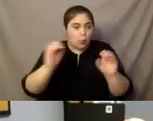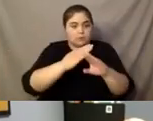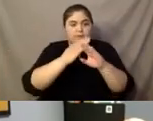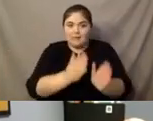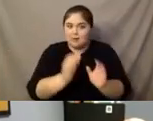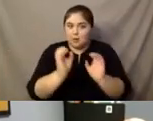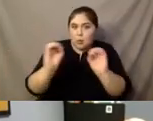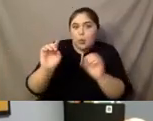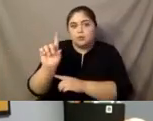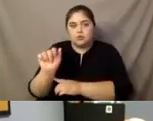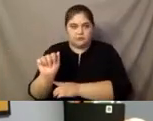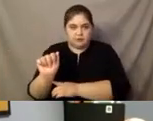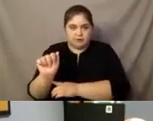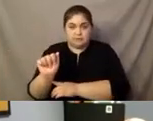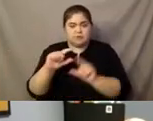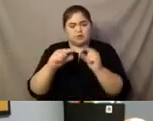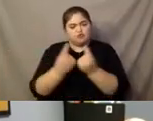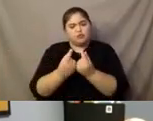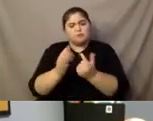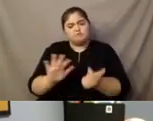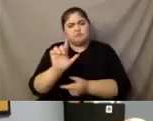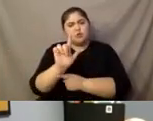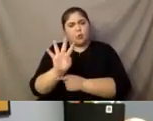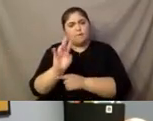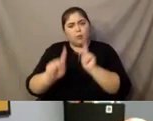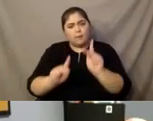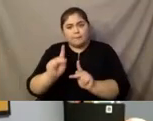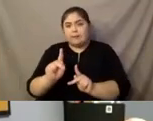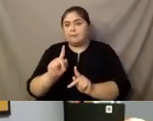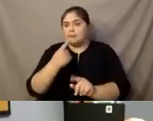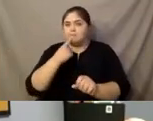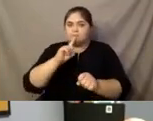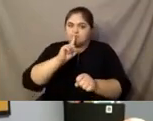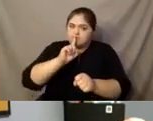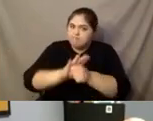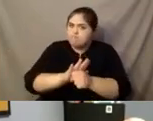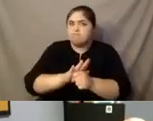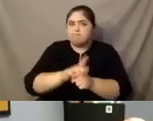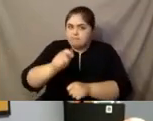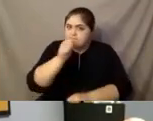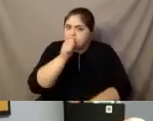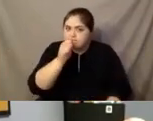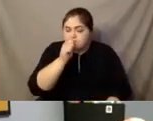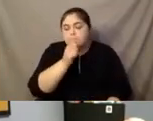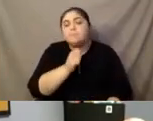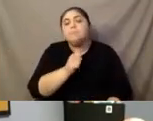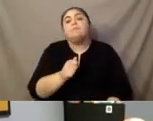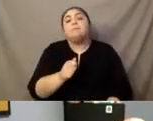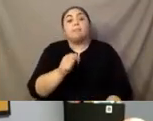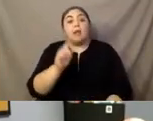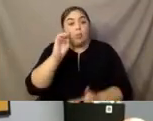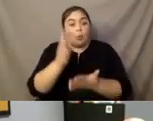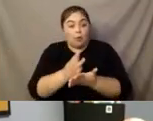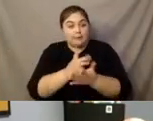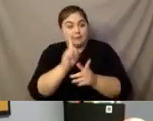attorney there. It's a group of 24 people. They're sworn to secrecy, and the witness answers the